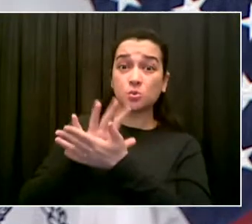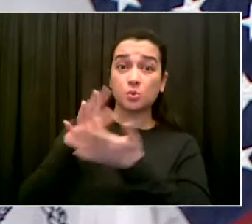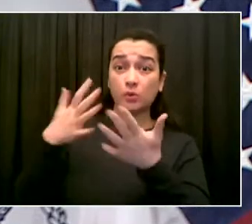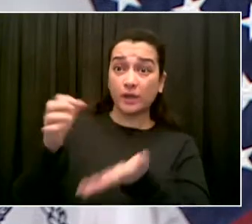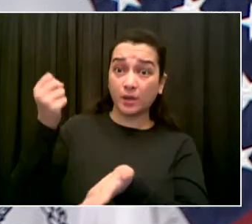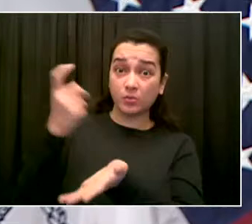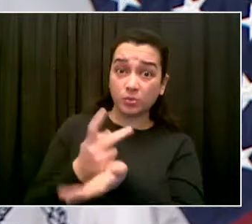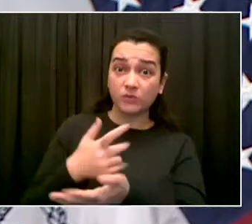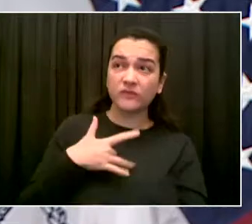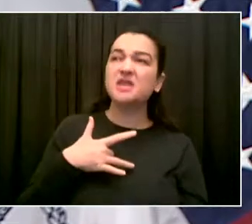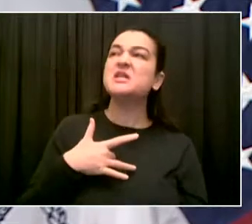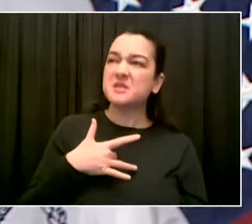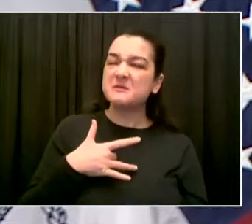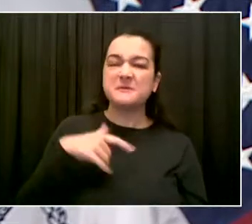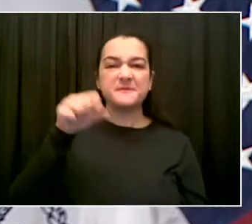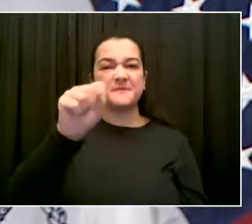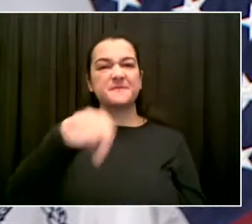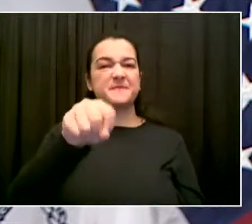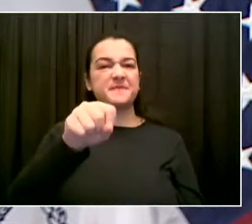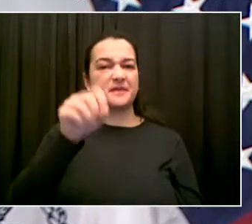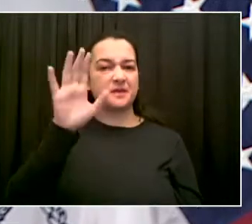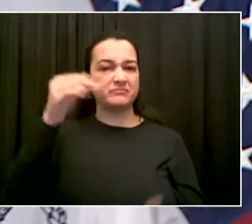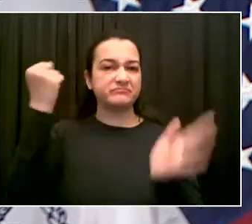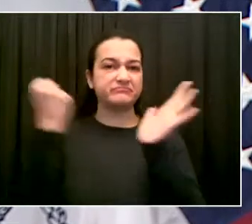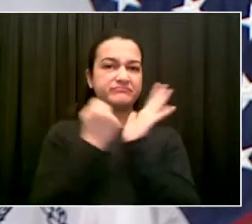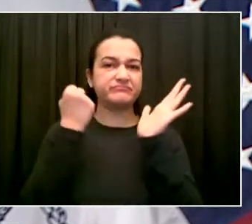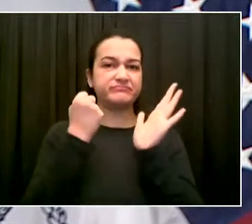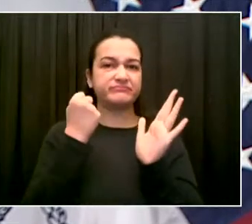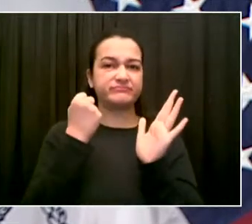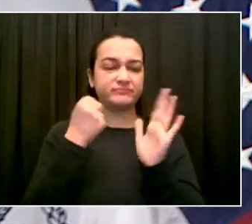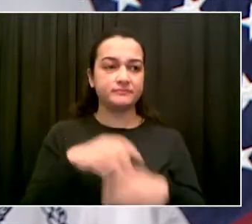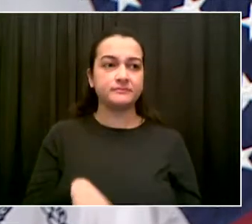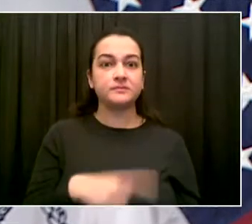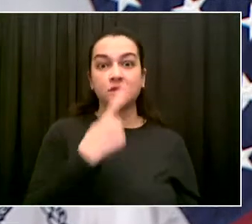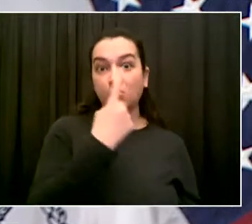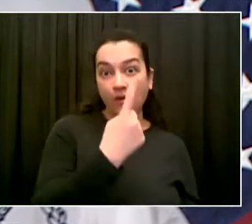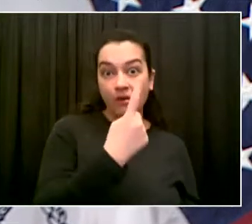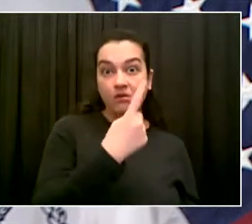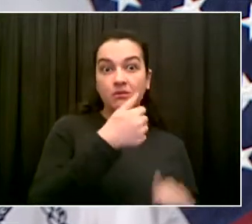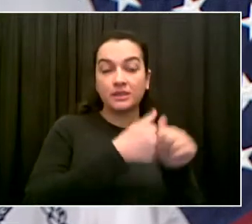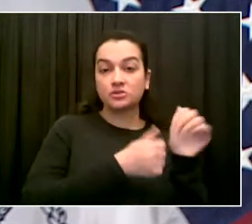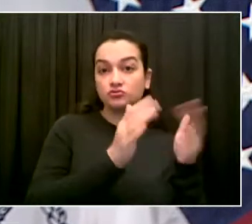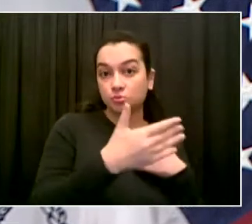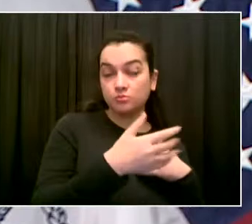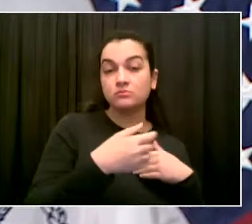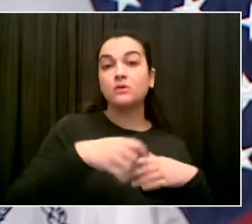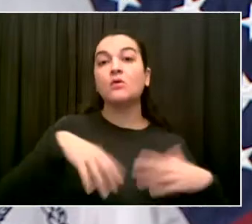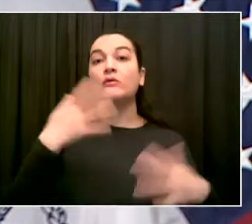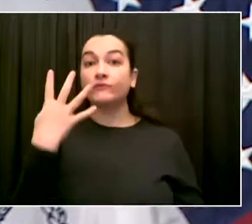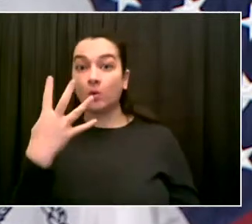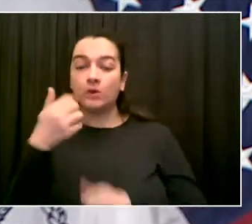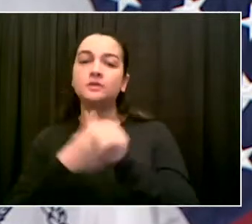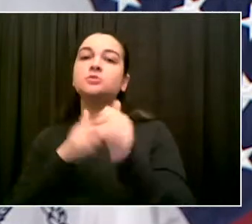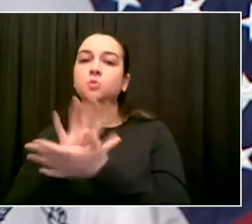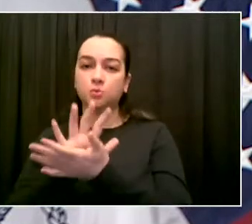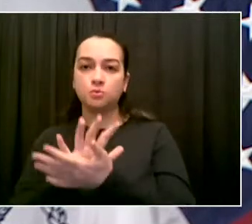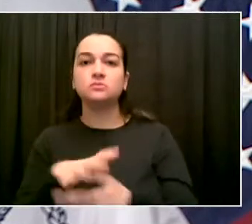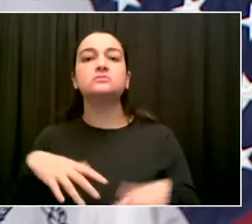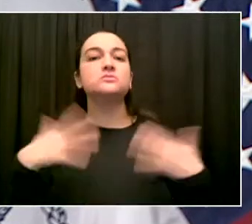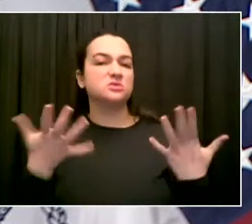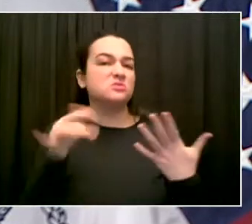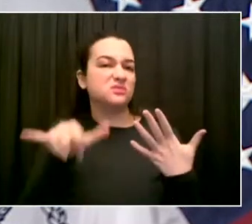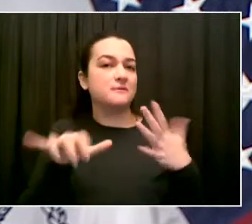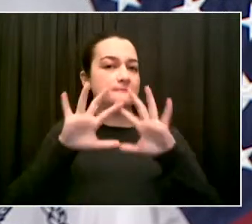needs, because we're going to be asking a lot of our educators and our school staff as school comes back. We need to be there for them too, providing the